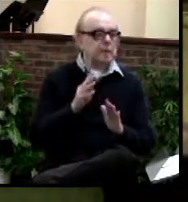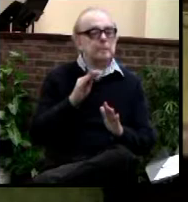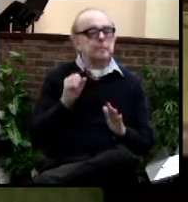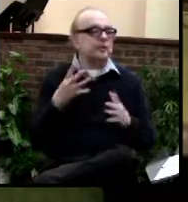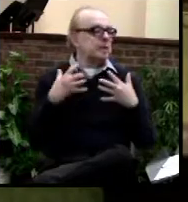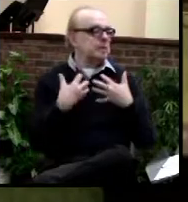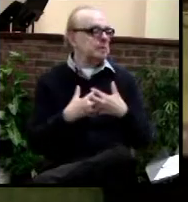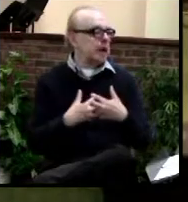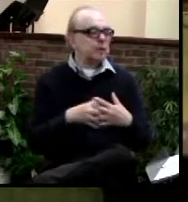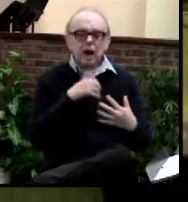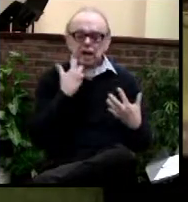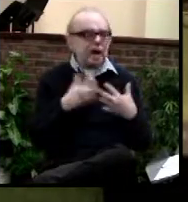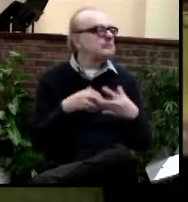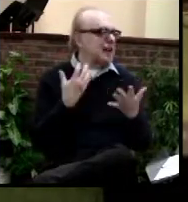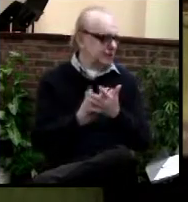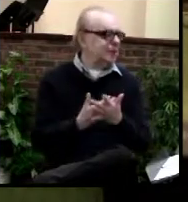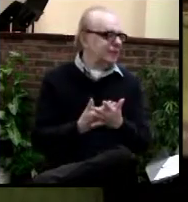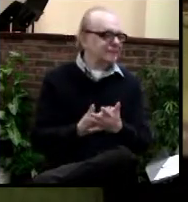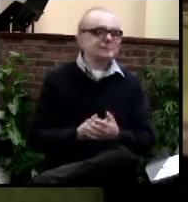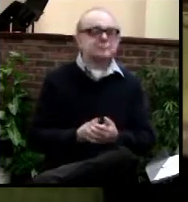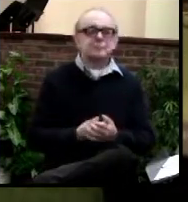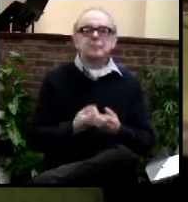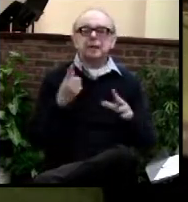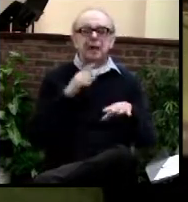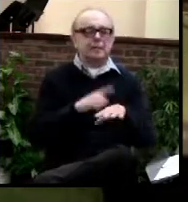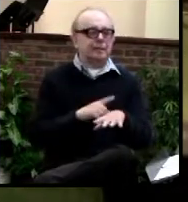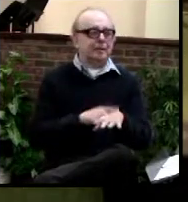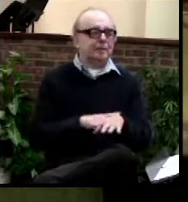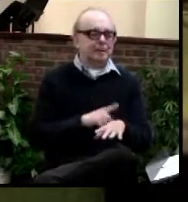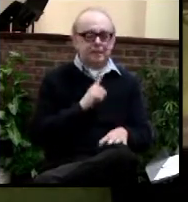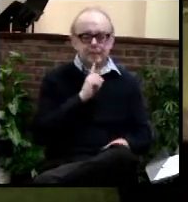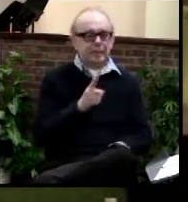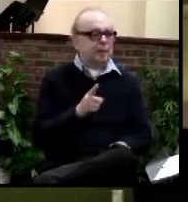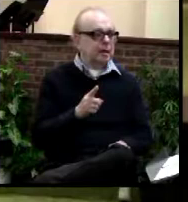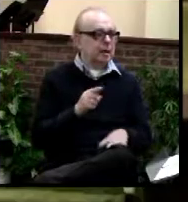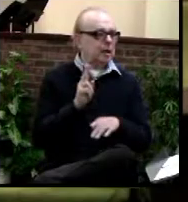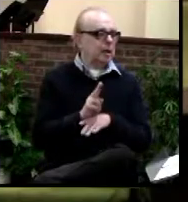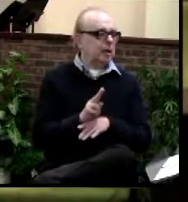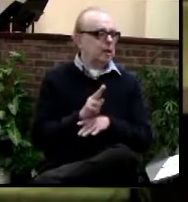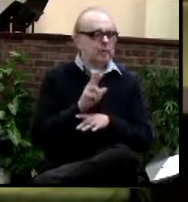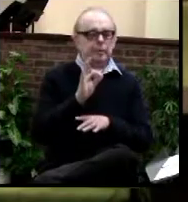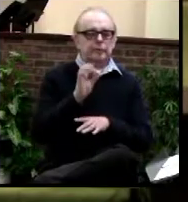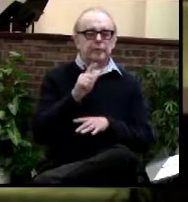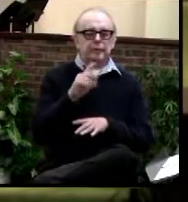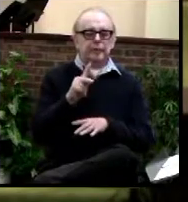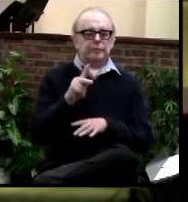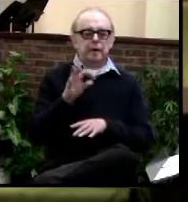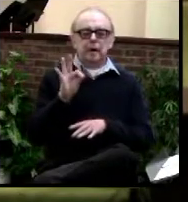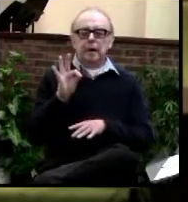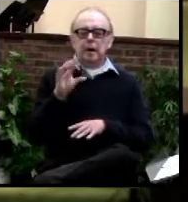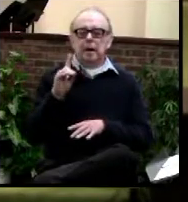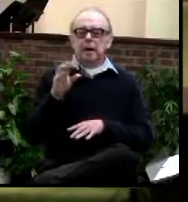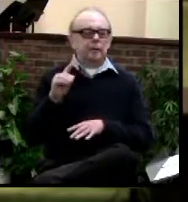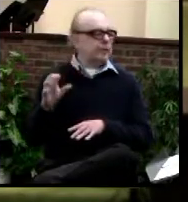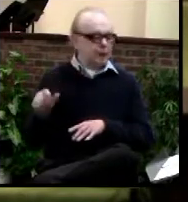And a lot of times, I actually was going to wear some flip-flops today on one